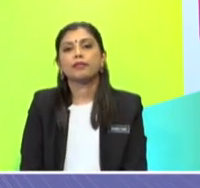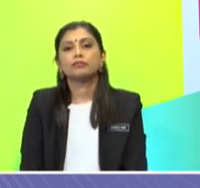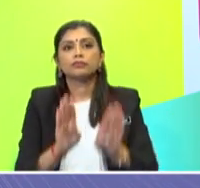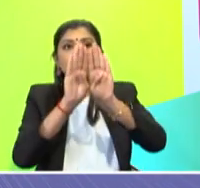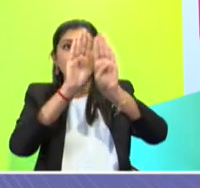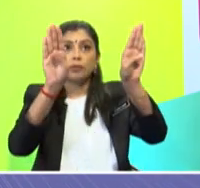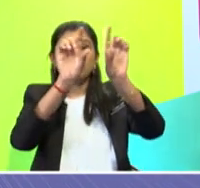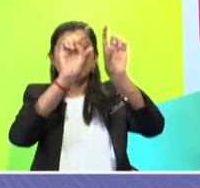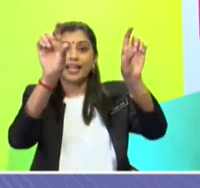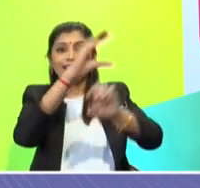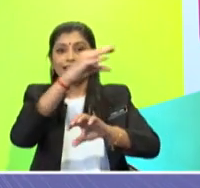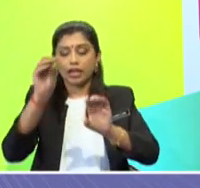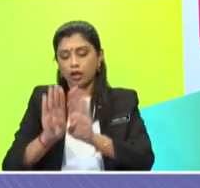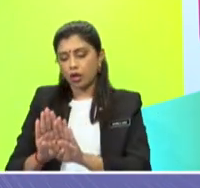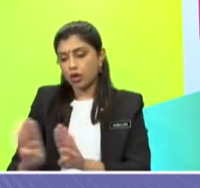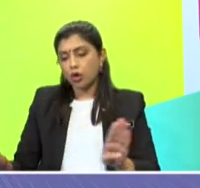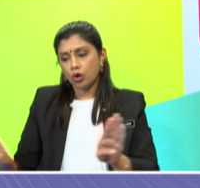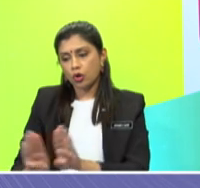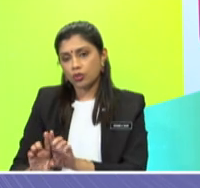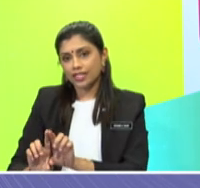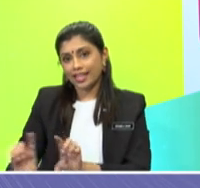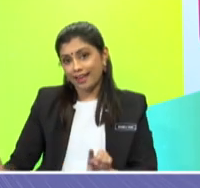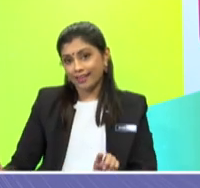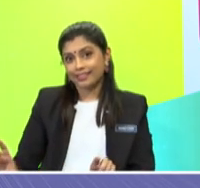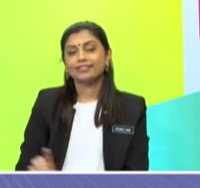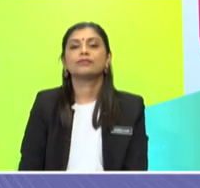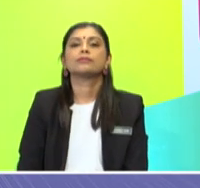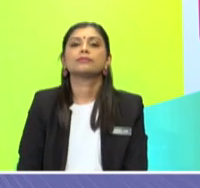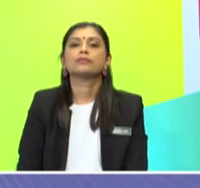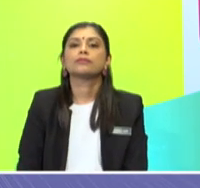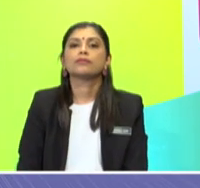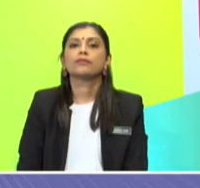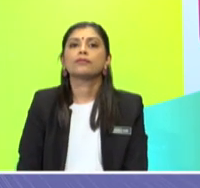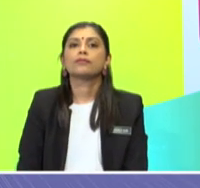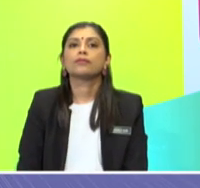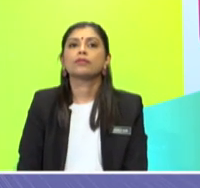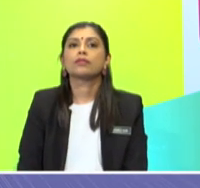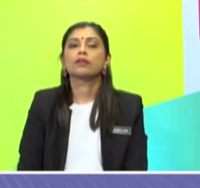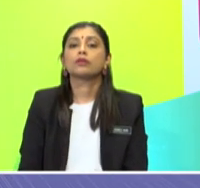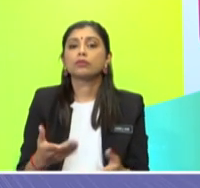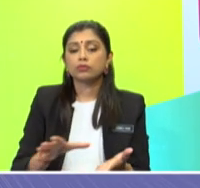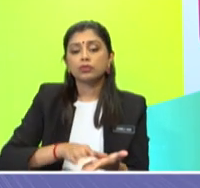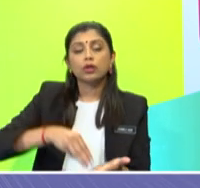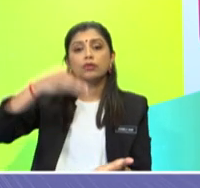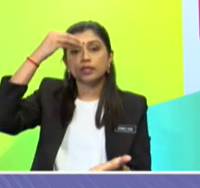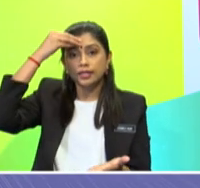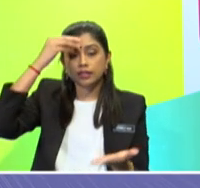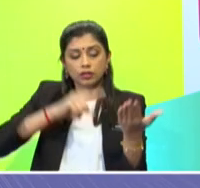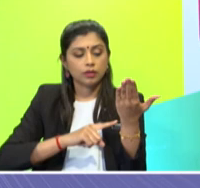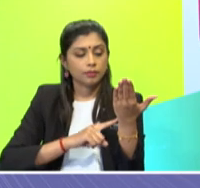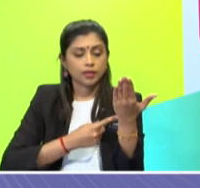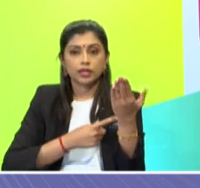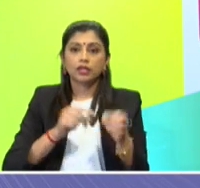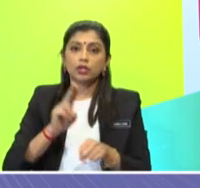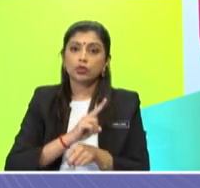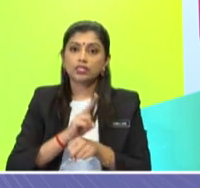and closing line. Remember? Yes. And last but not least, you also have learned how to begin using